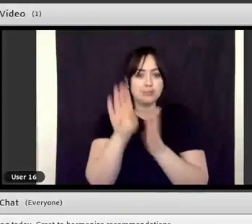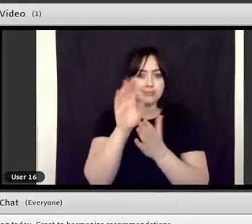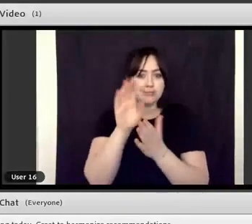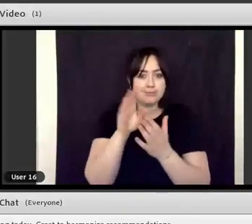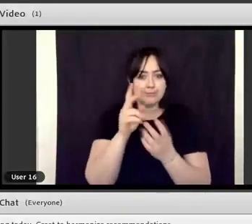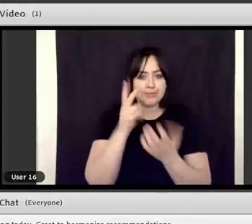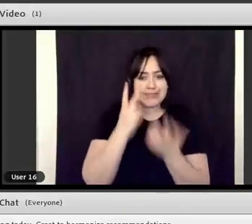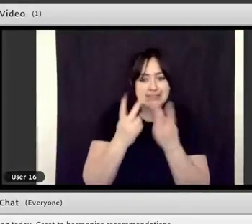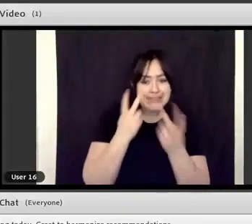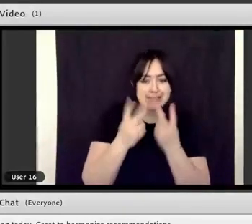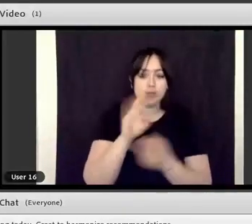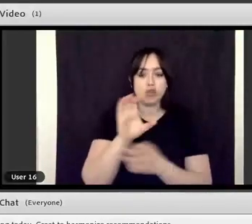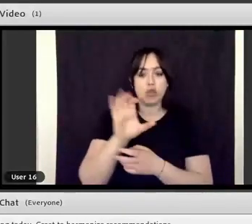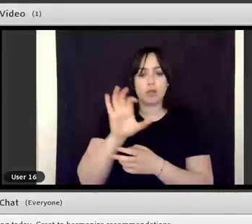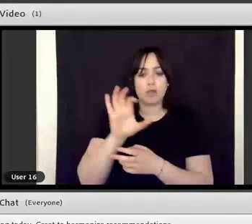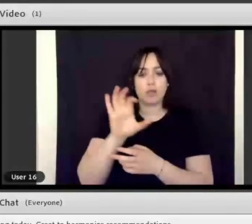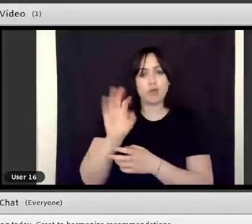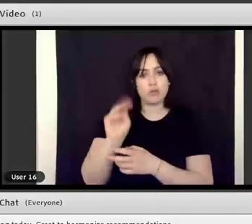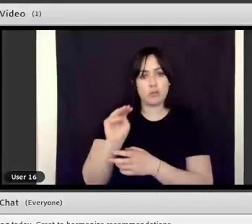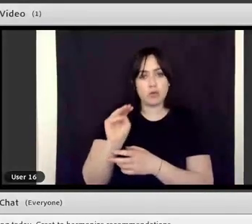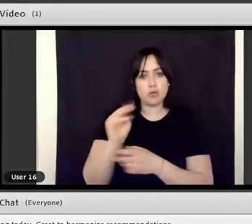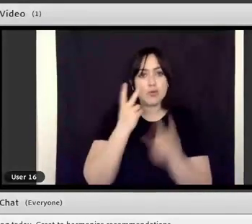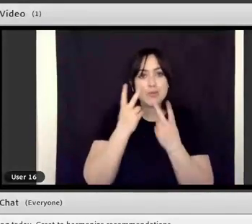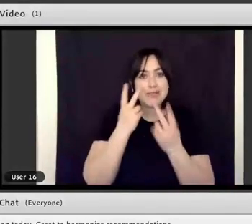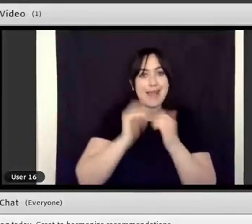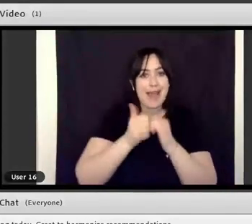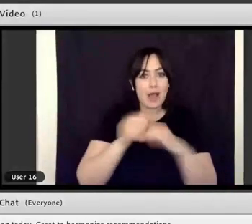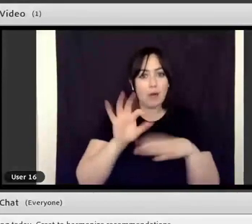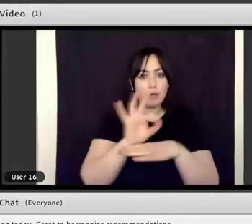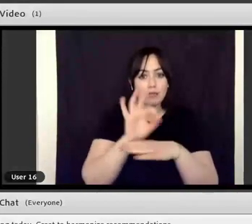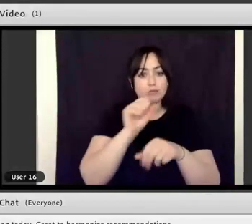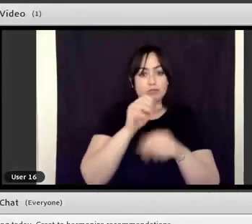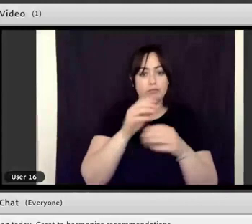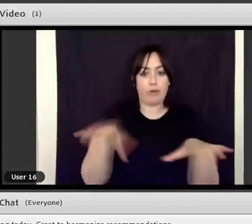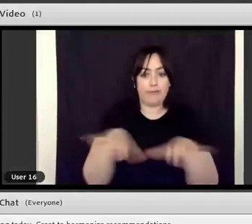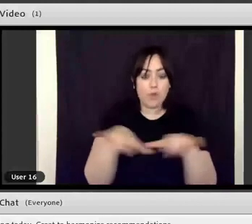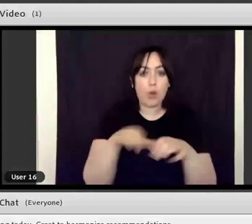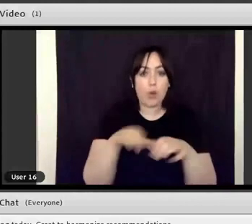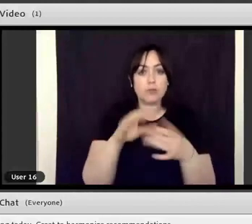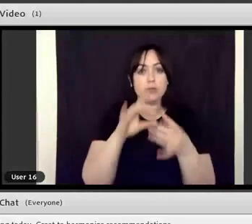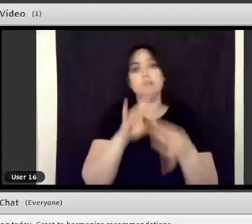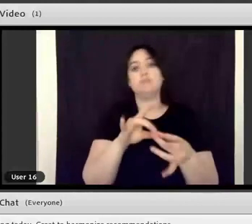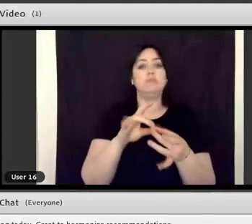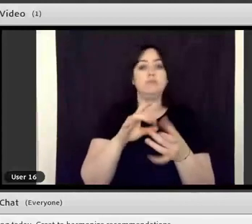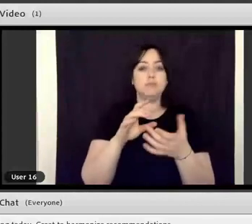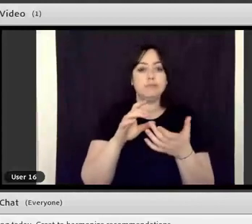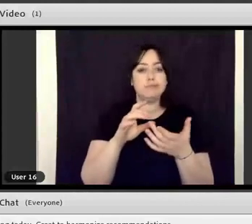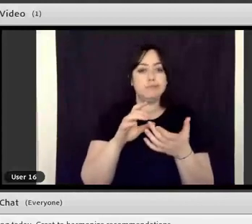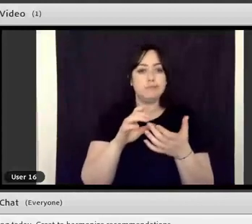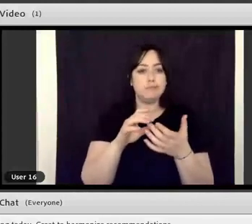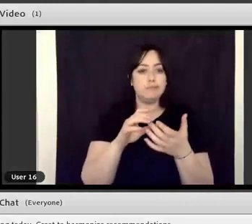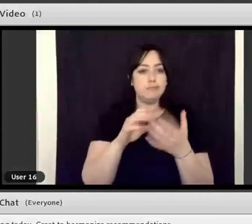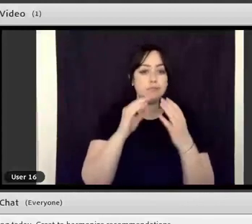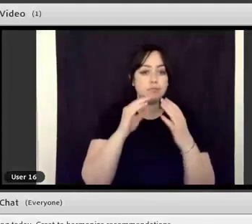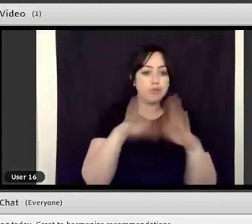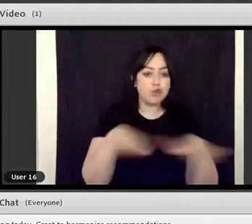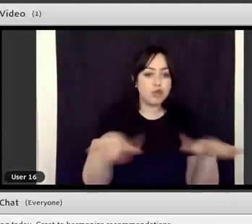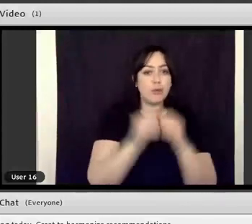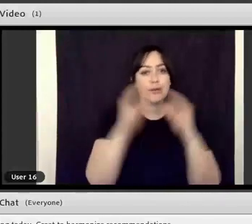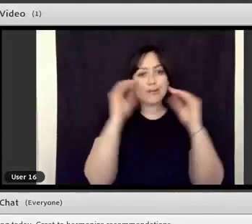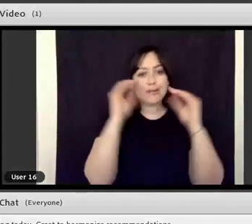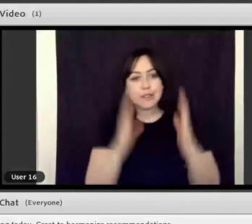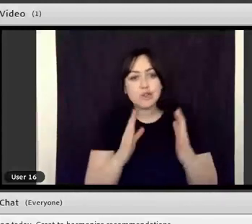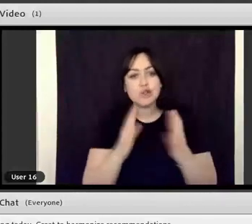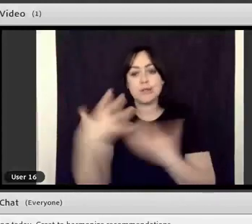to implementing it in school setting or with teachers as part of EMIS, for instance. So we are still trying